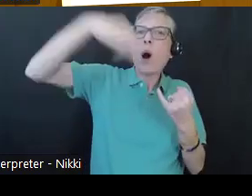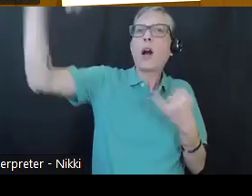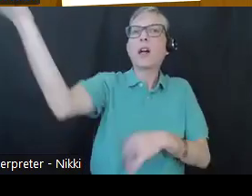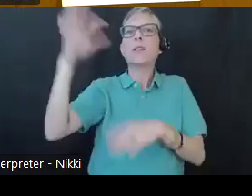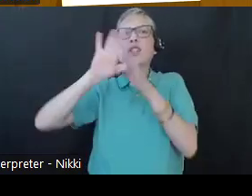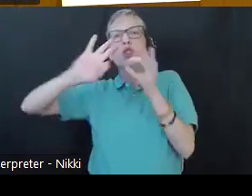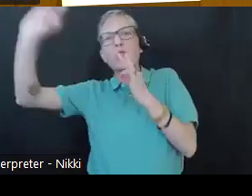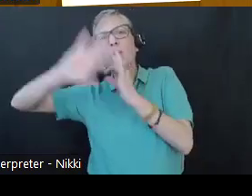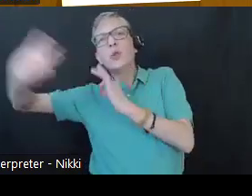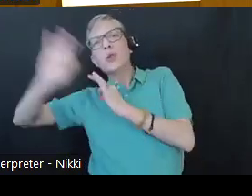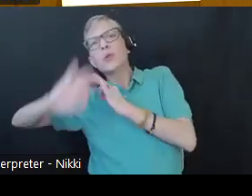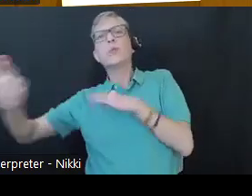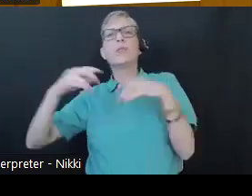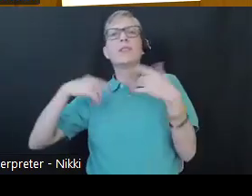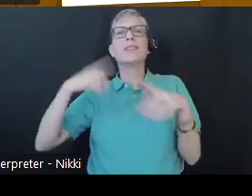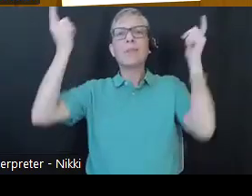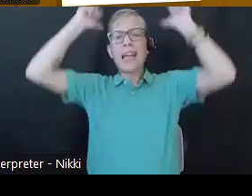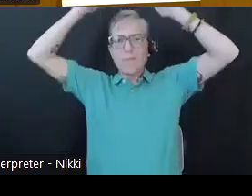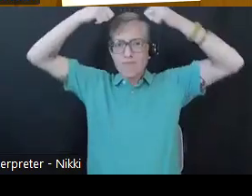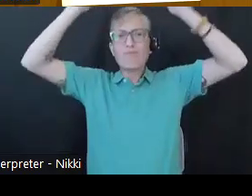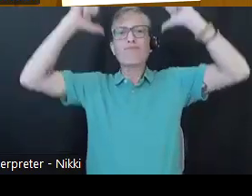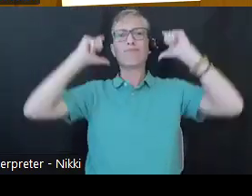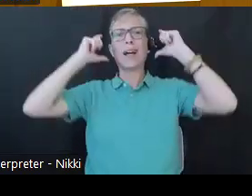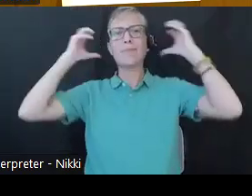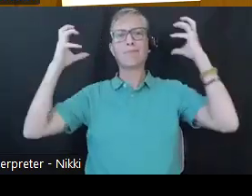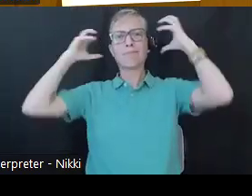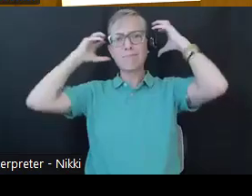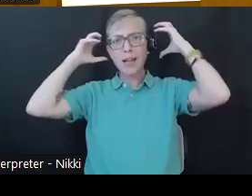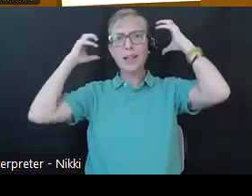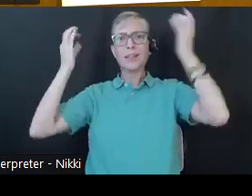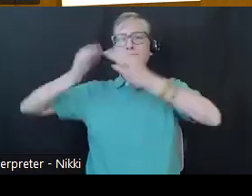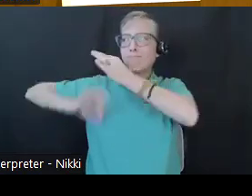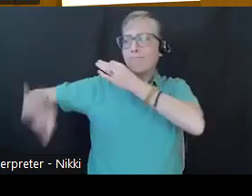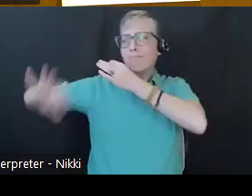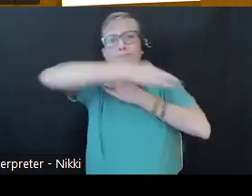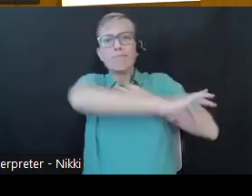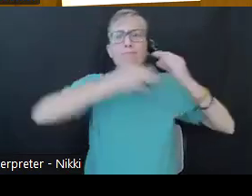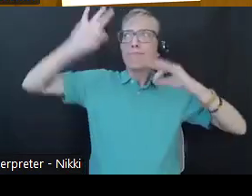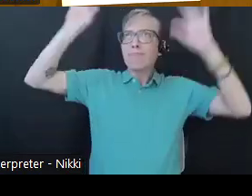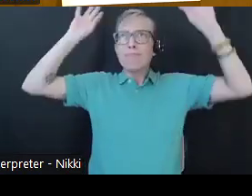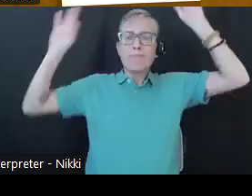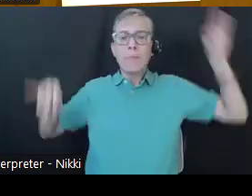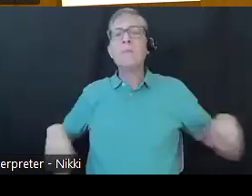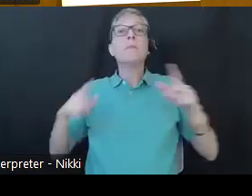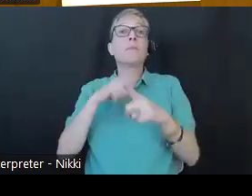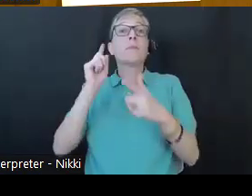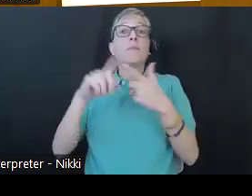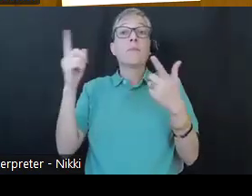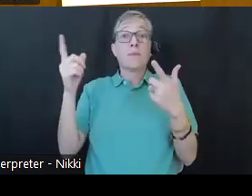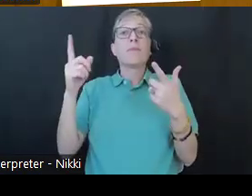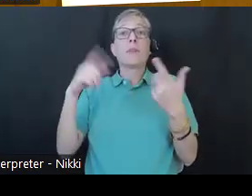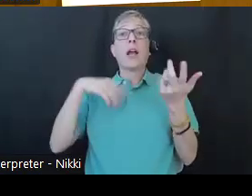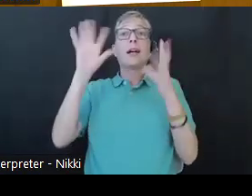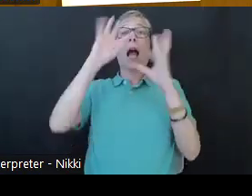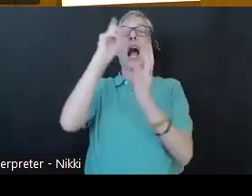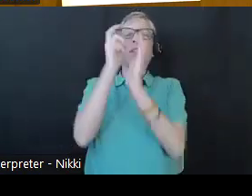out of it with this big headset, and you go into this virtual world and you can kind of see the very primitive graphics there